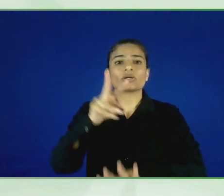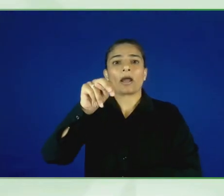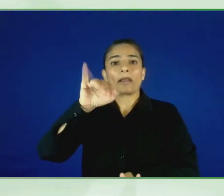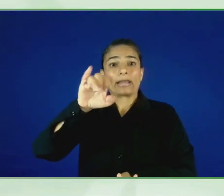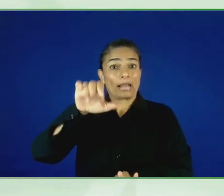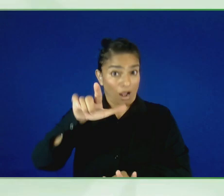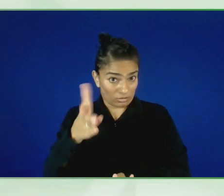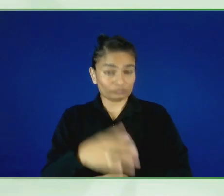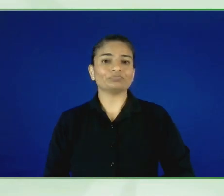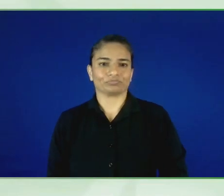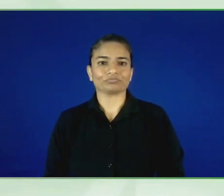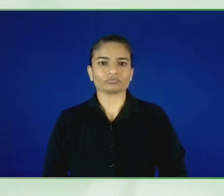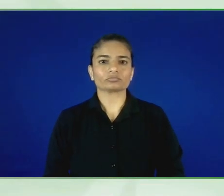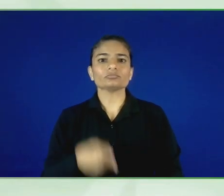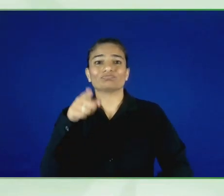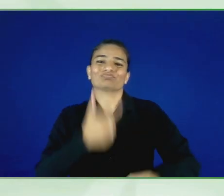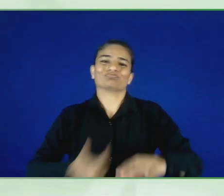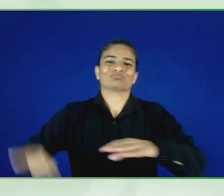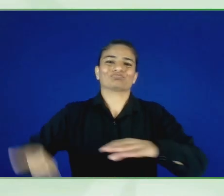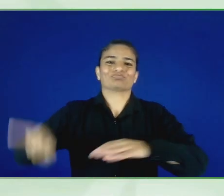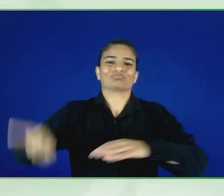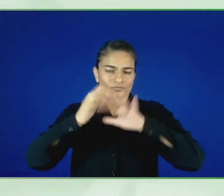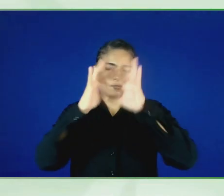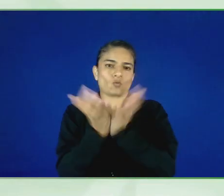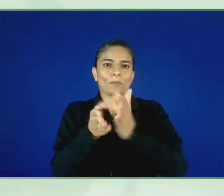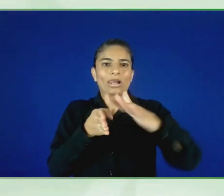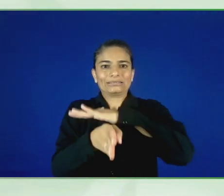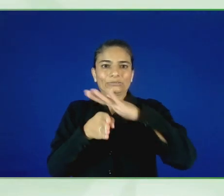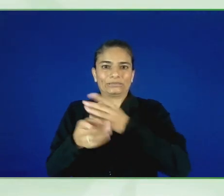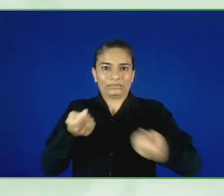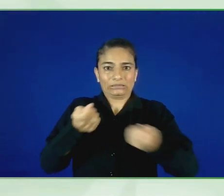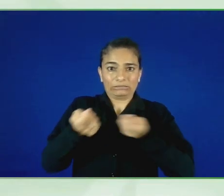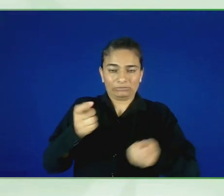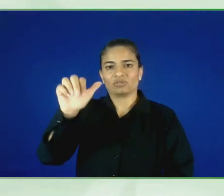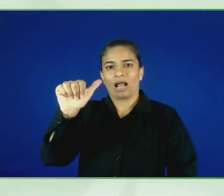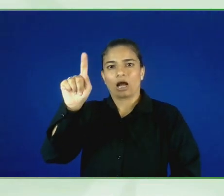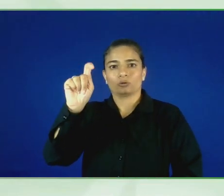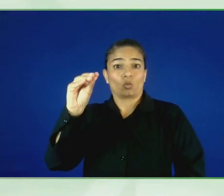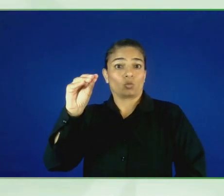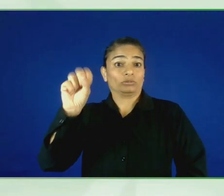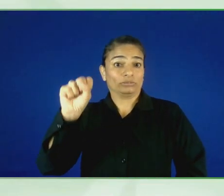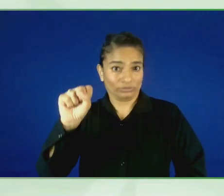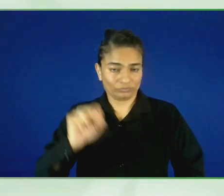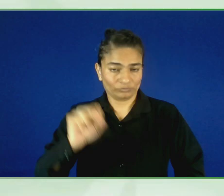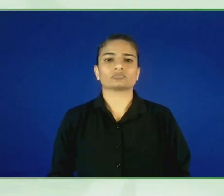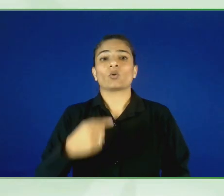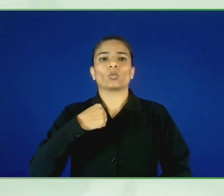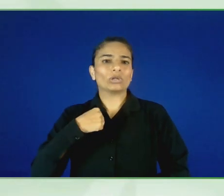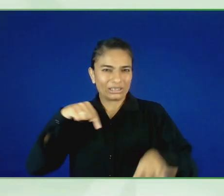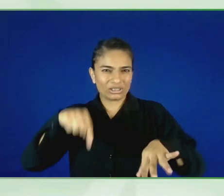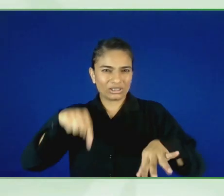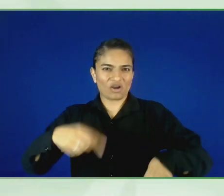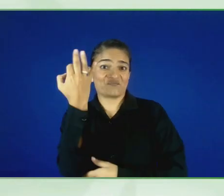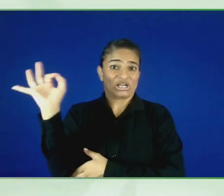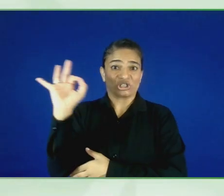French-headquartered multinational IT services organization. Visual description, I'm wearing the dark blue uniform